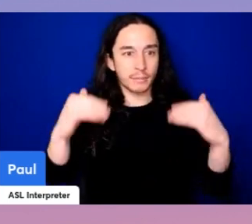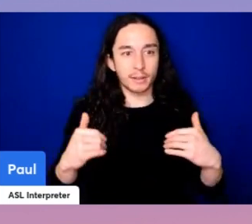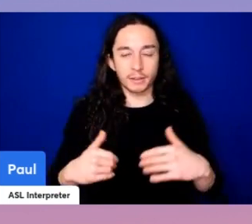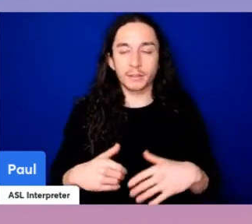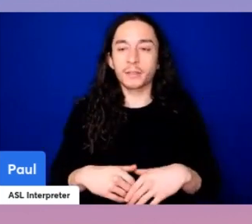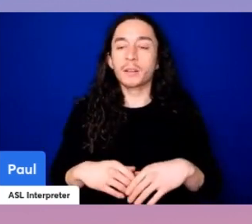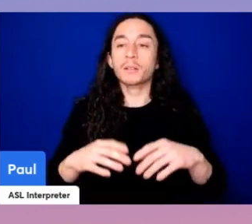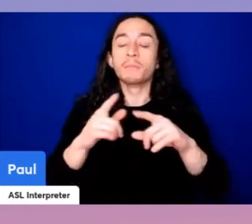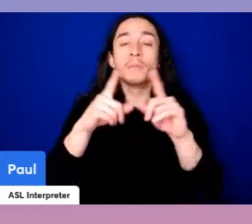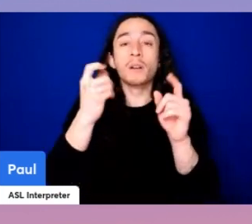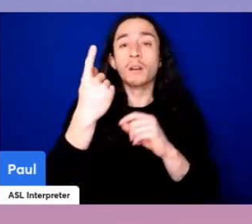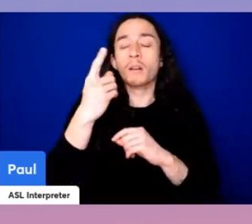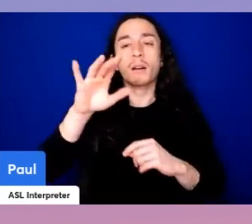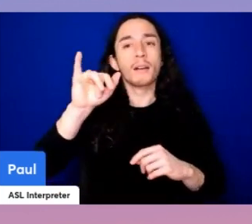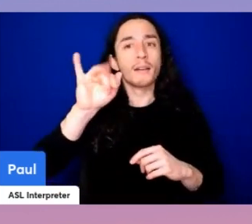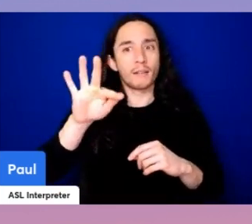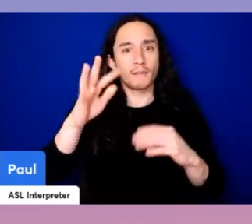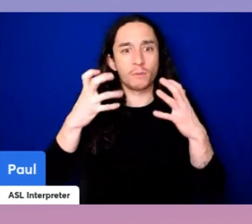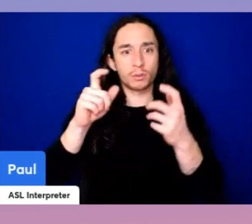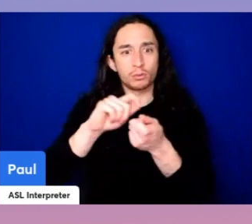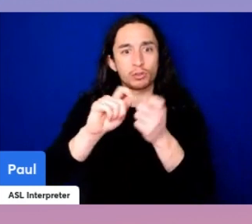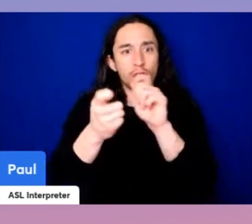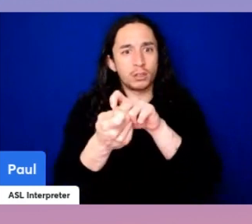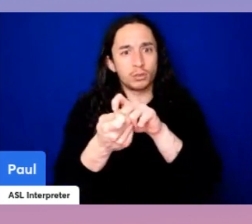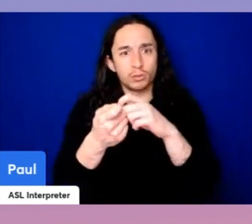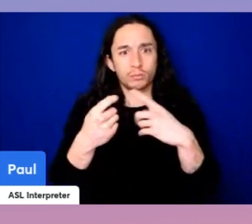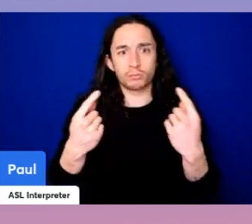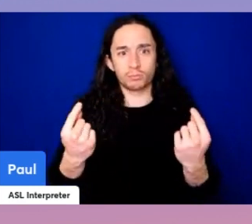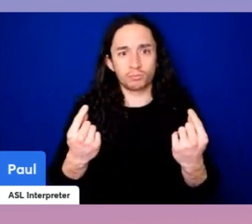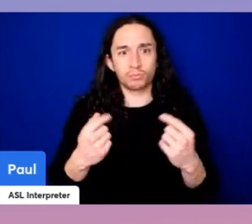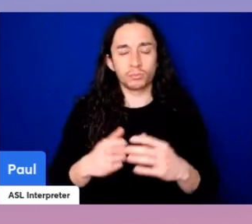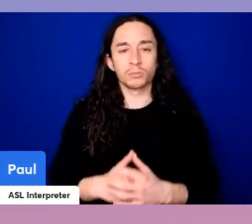But how about if you want to change?